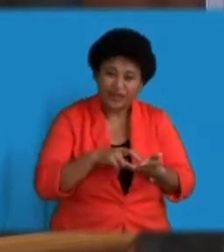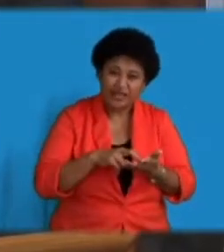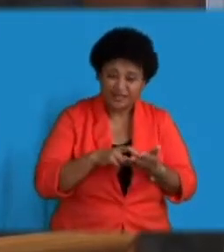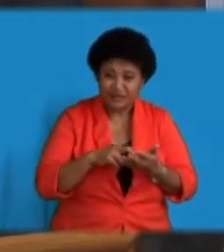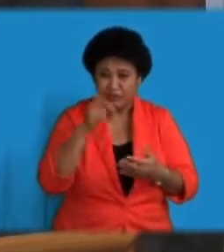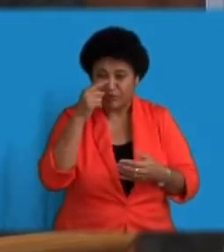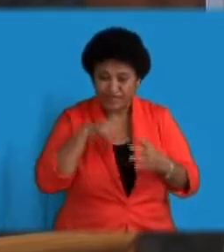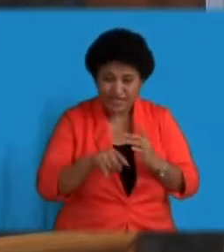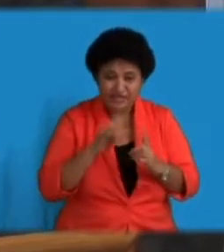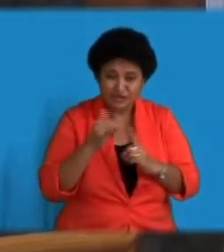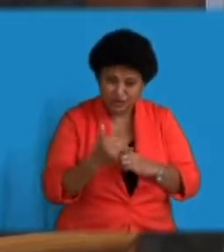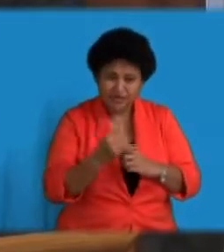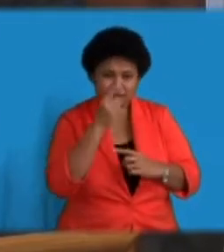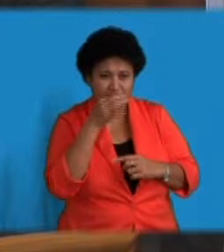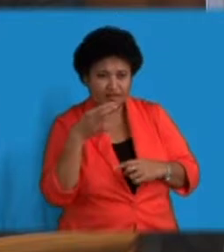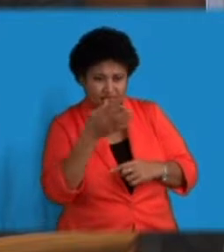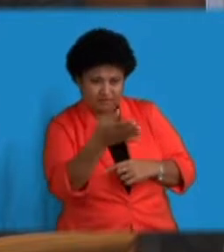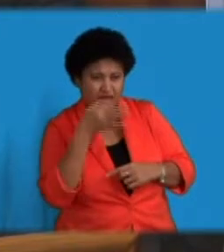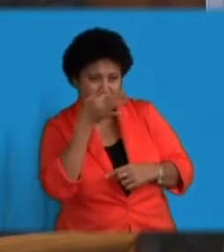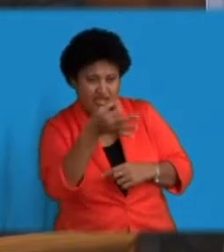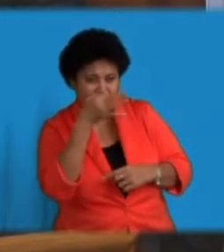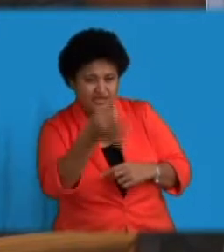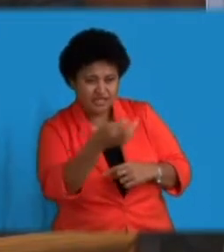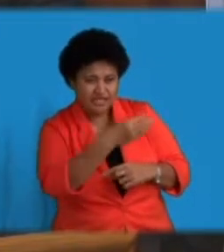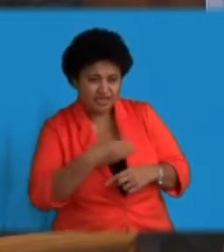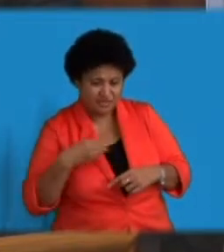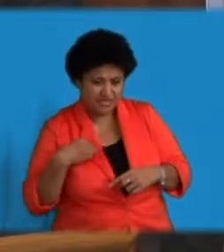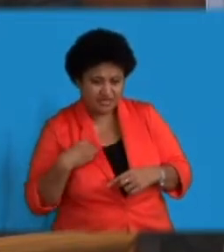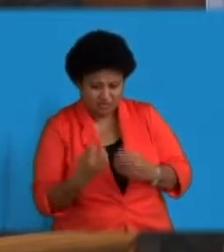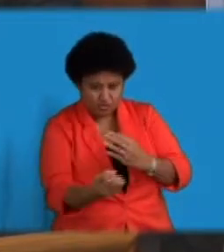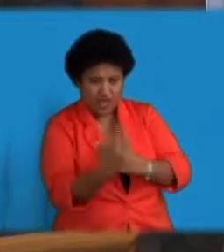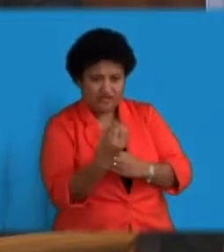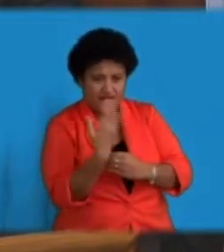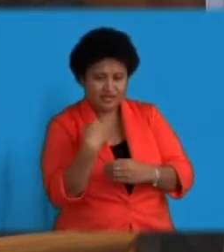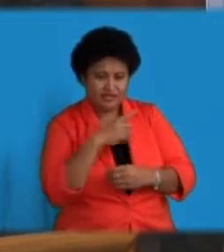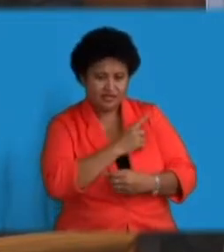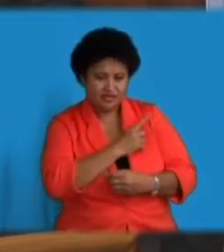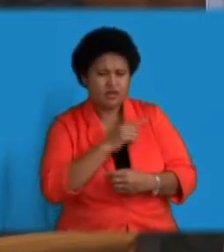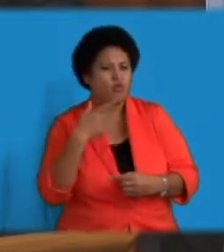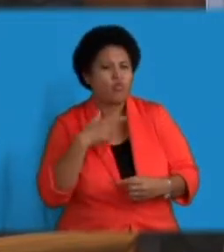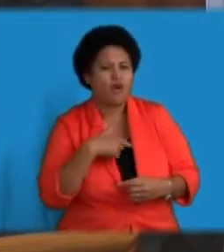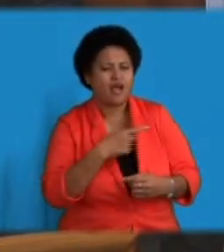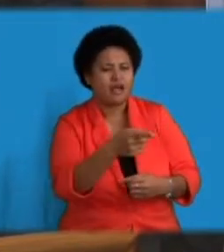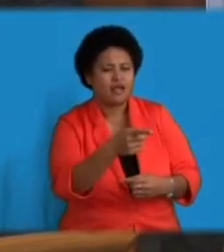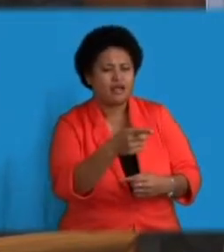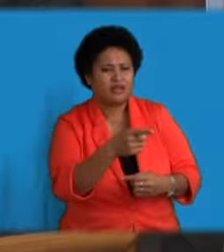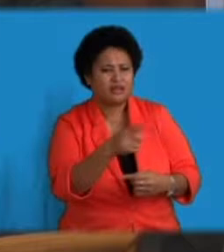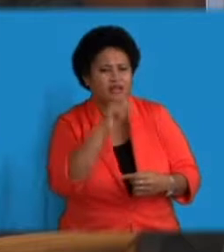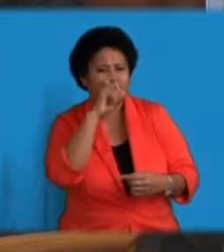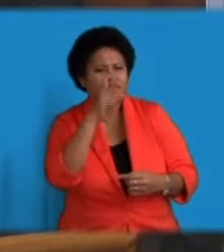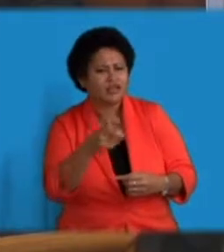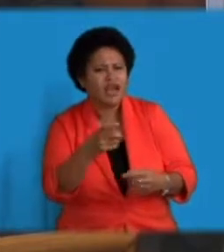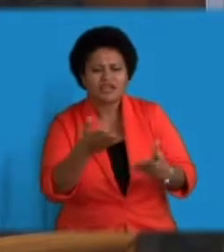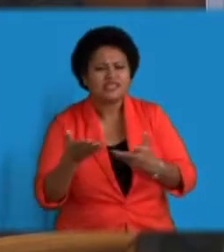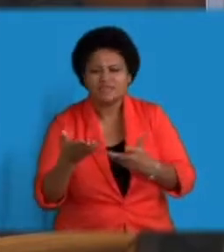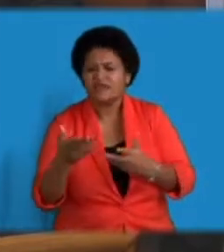society, can the Honourable Minister advise this August House as to why they cannot be provided with this treatment